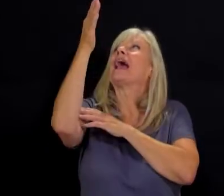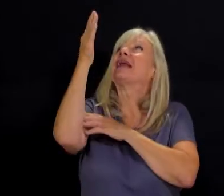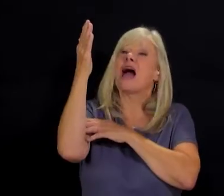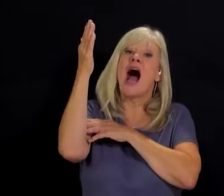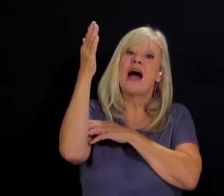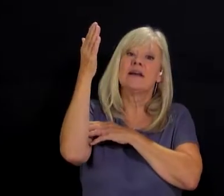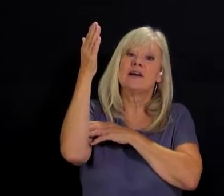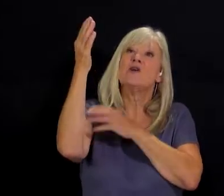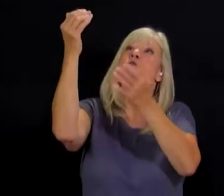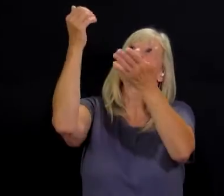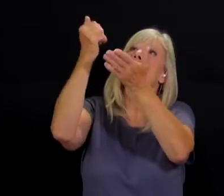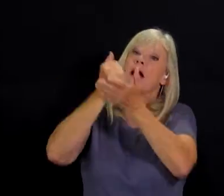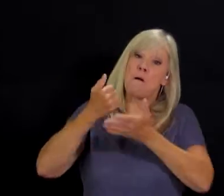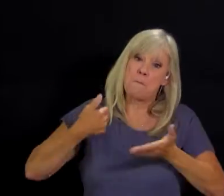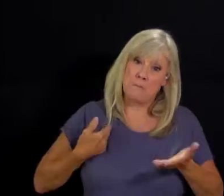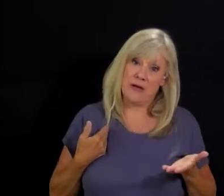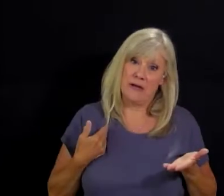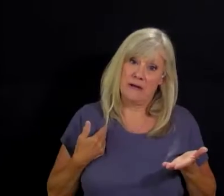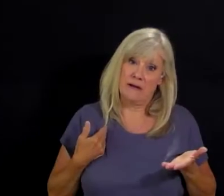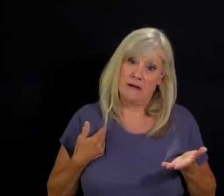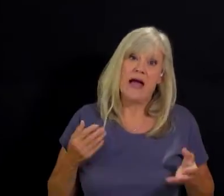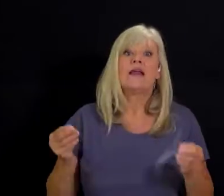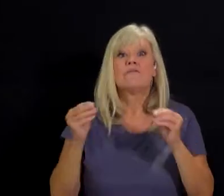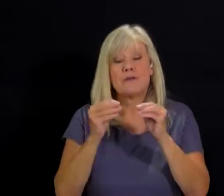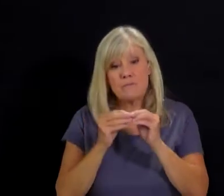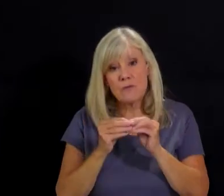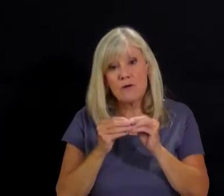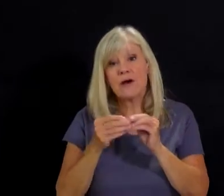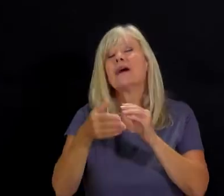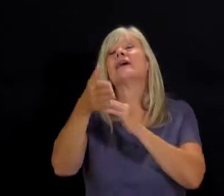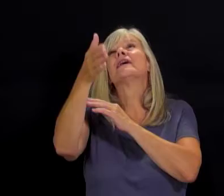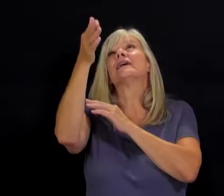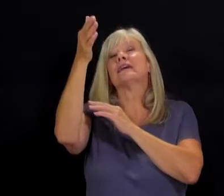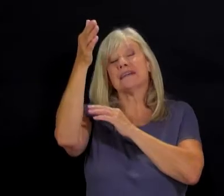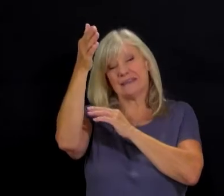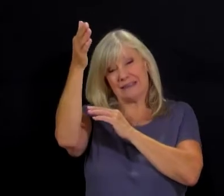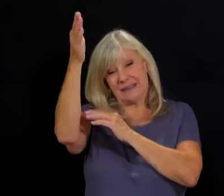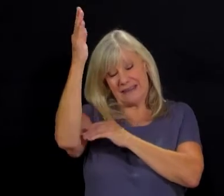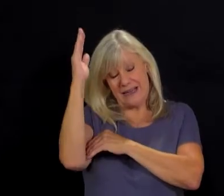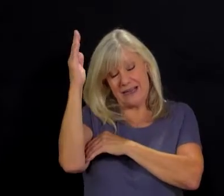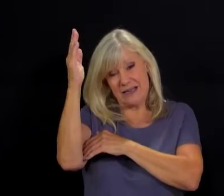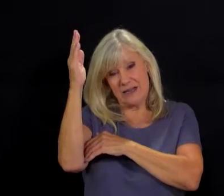thus and so to me, and even more, if even death